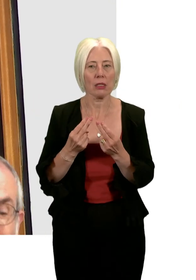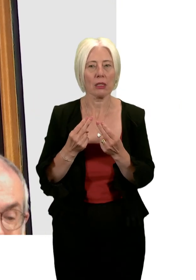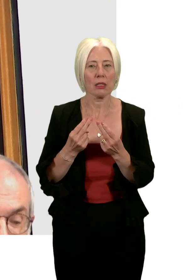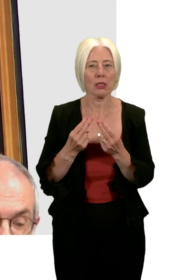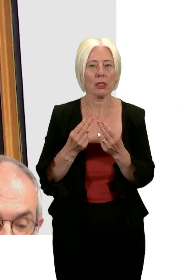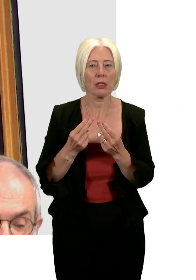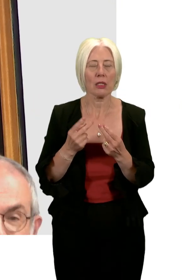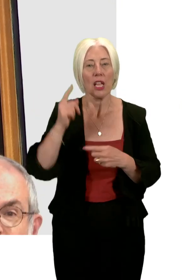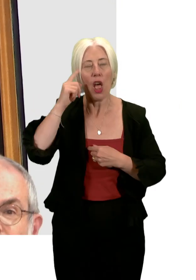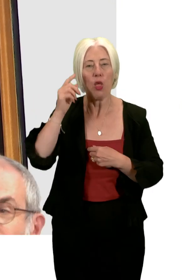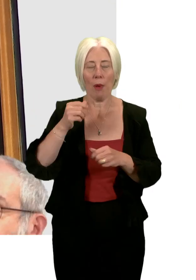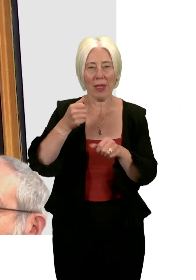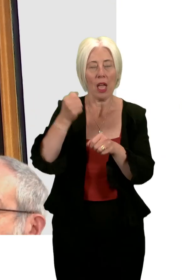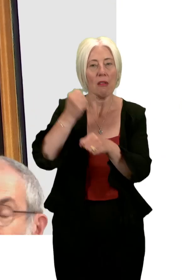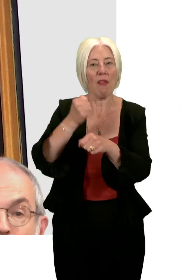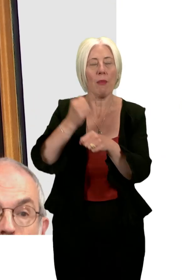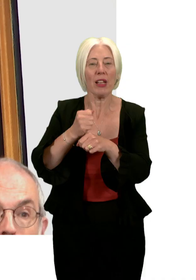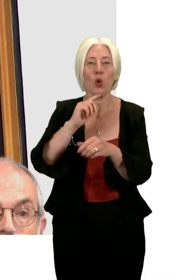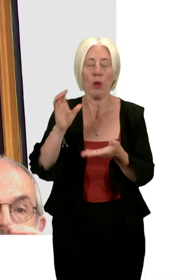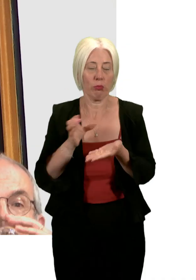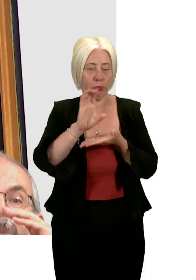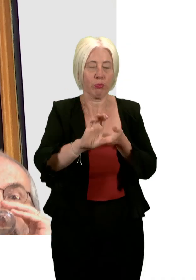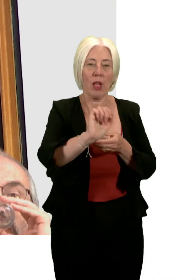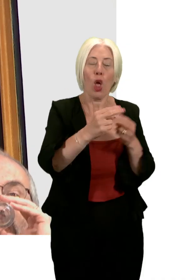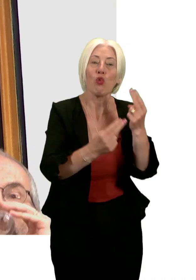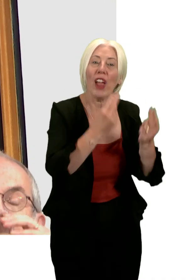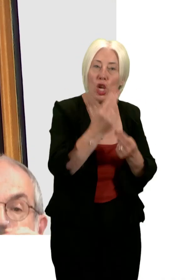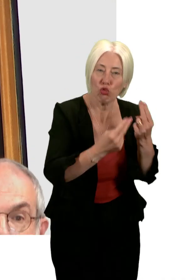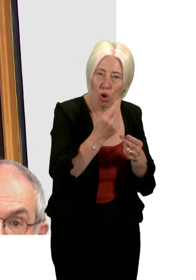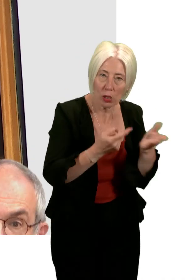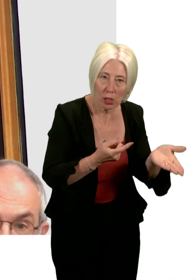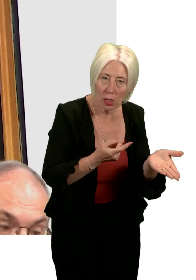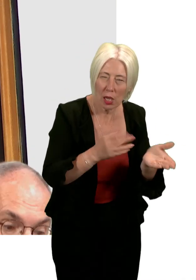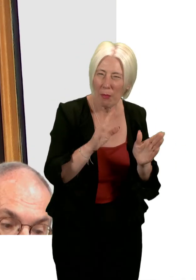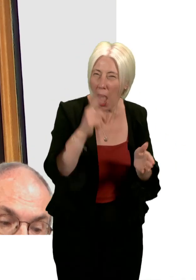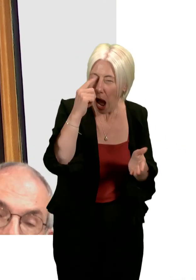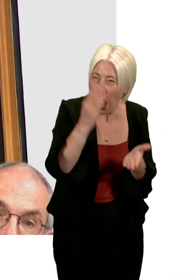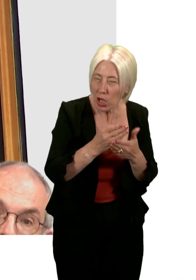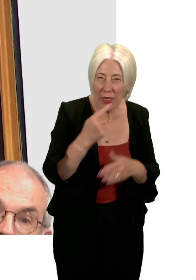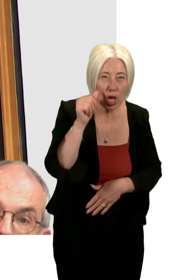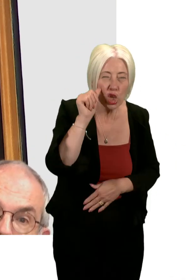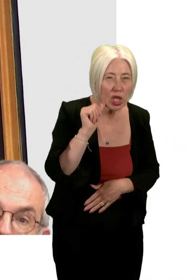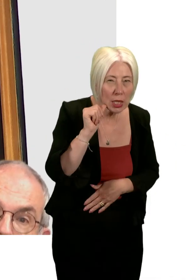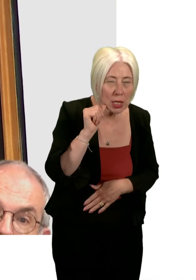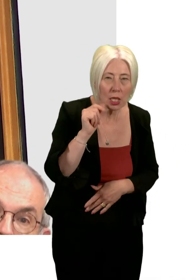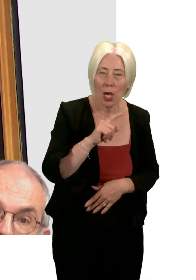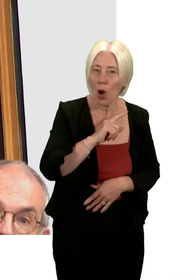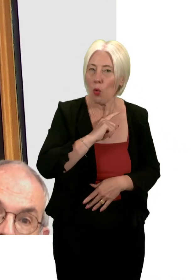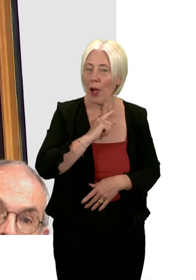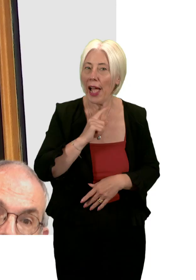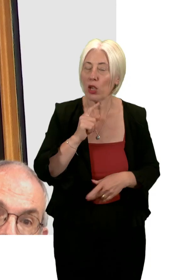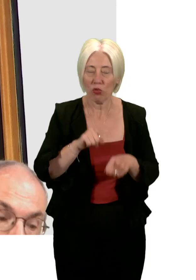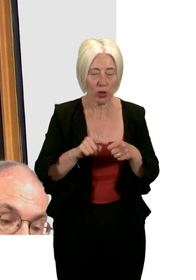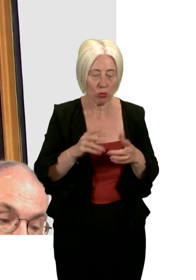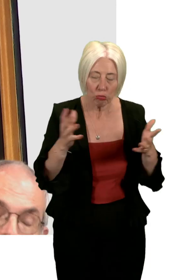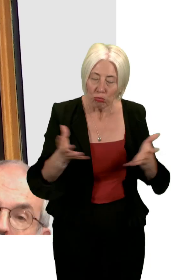these state-supported restaurants, but I'm wondering if you might say that they're a bit of a cheat because you were sort of encouraging